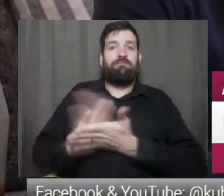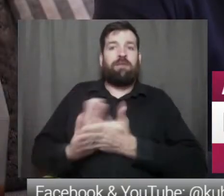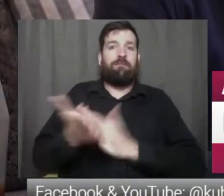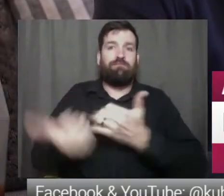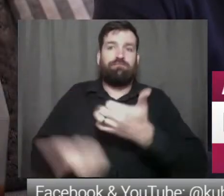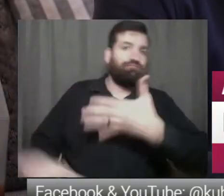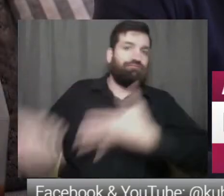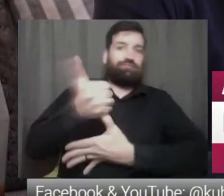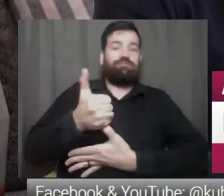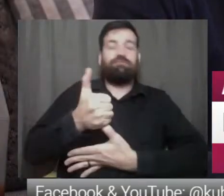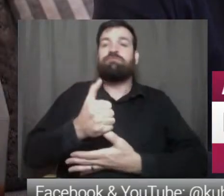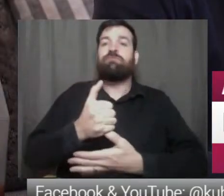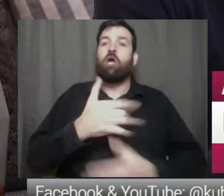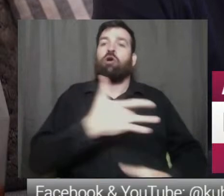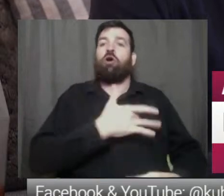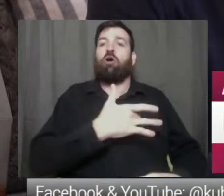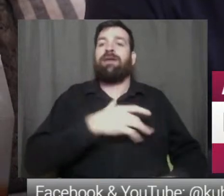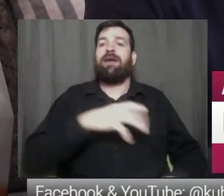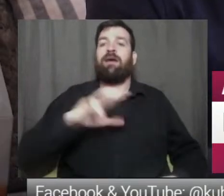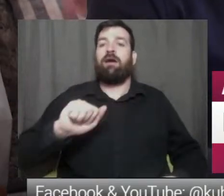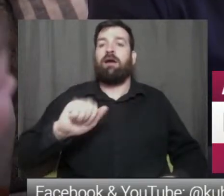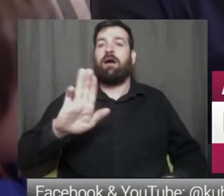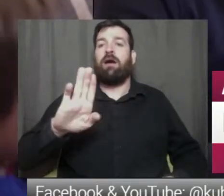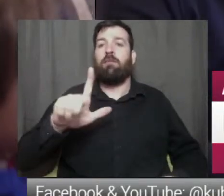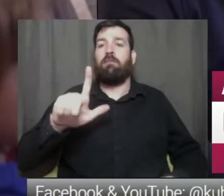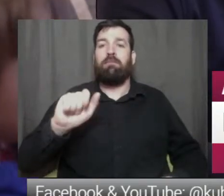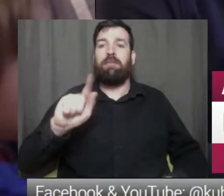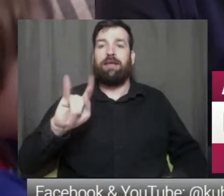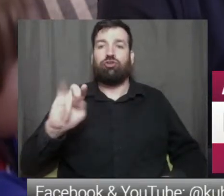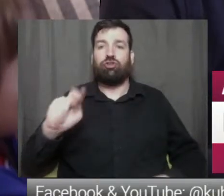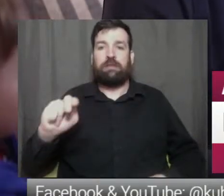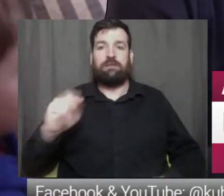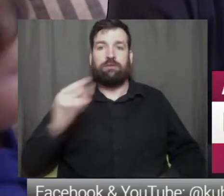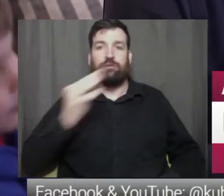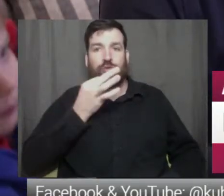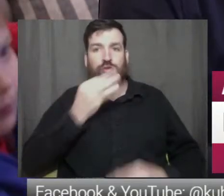cardiac ablation on him shortly afterwards. Daddy.